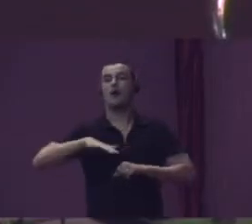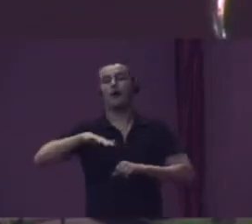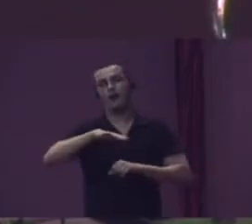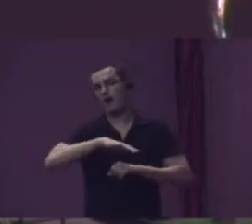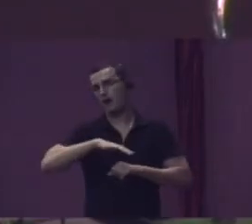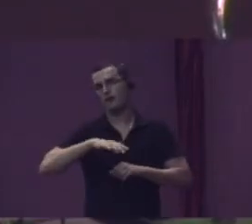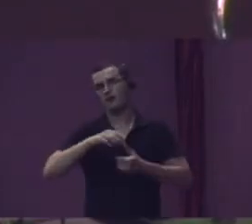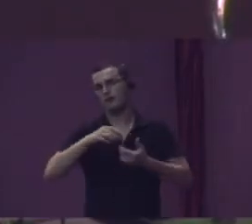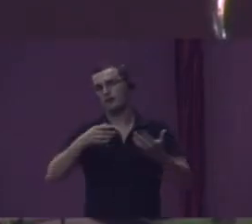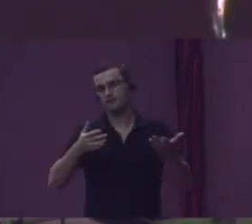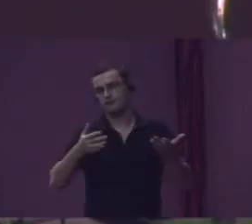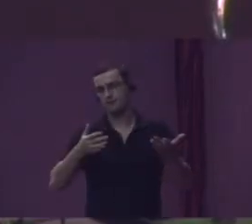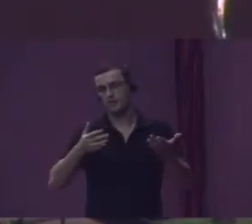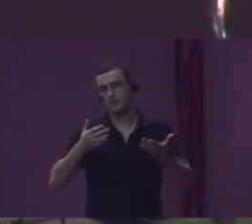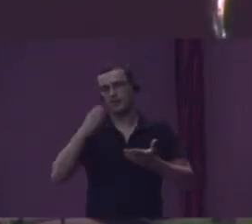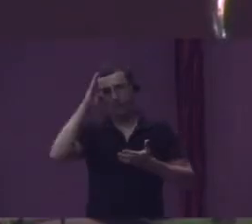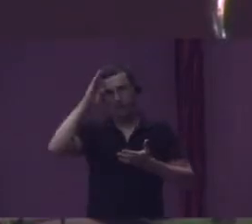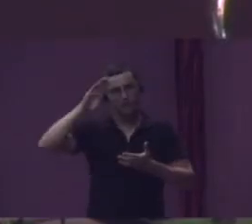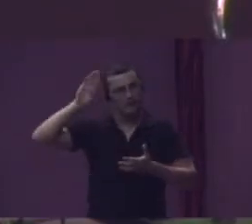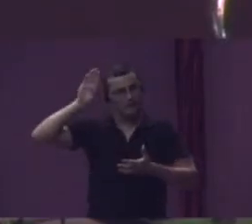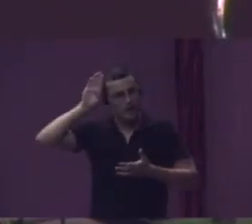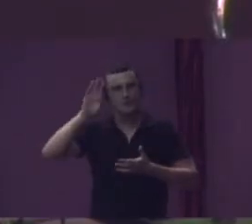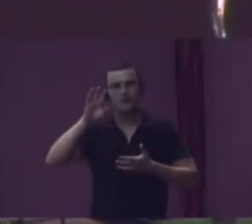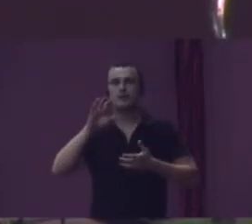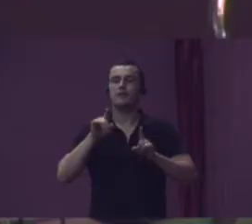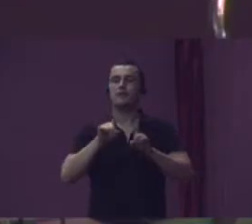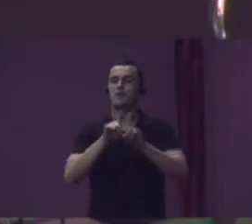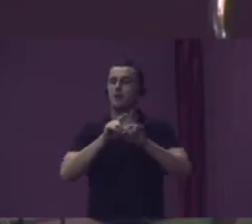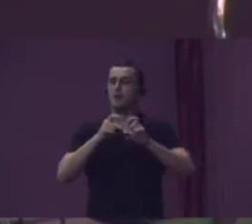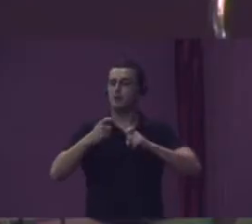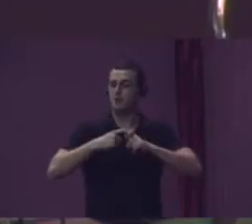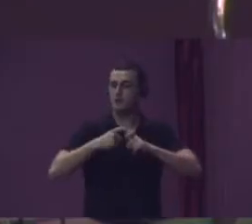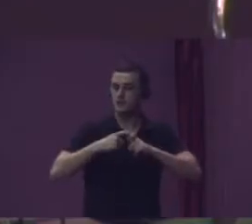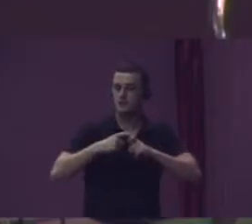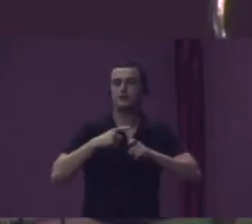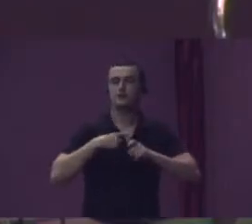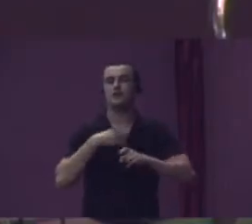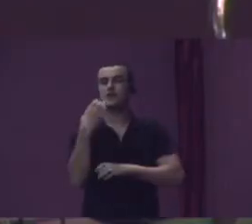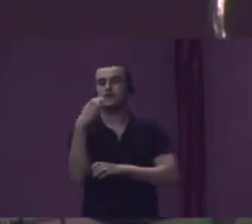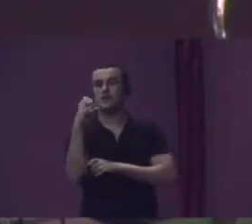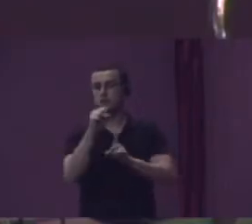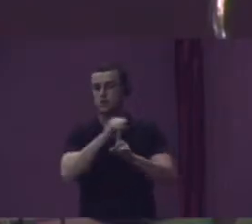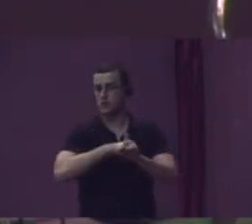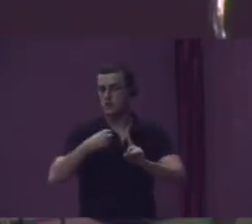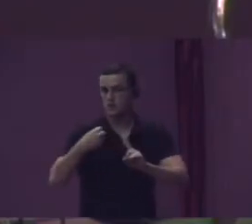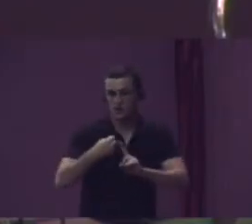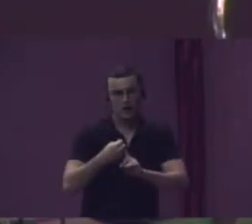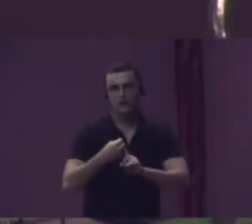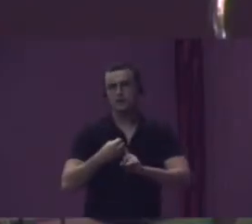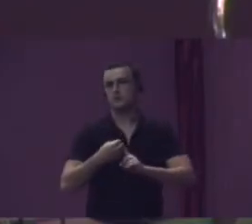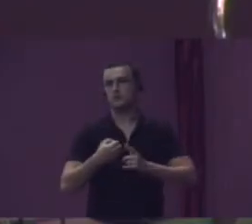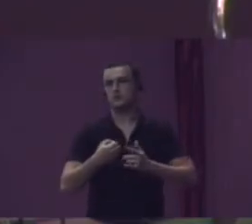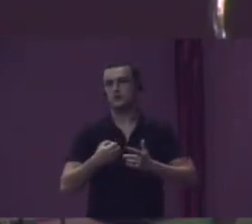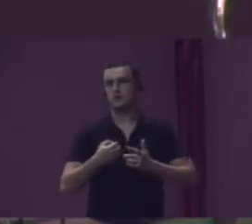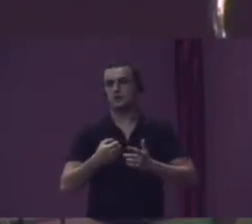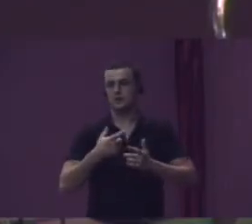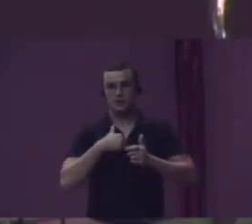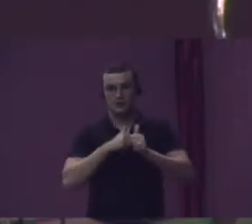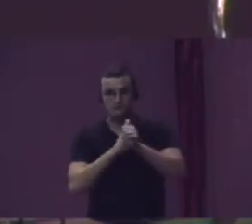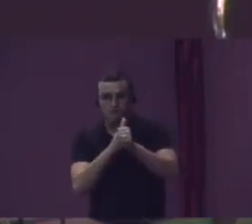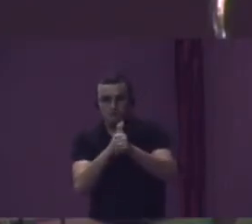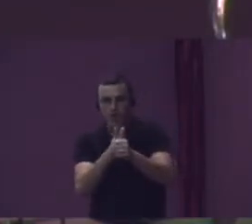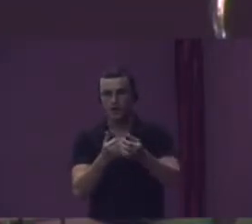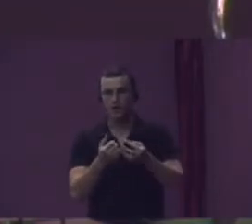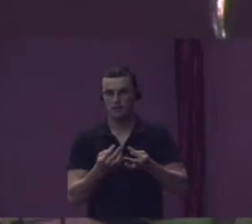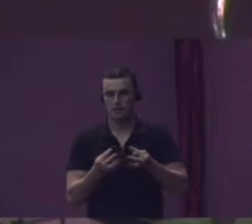Medicine, like the economy and social sciences, followed the path of heavy technology and further specialization, therefore